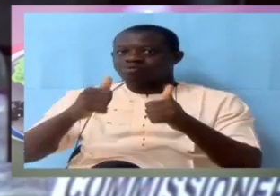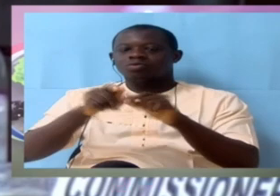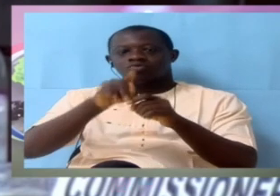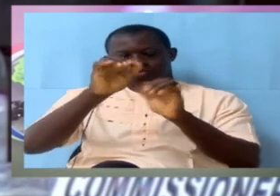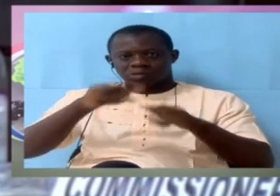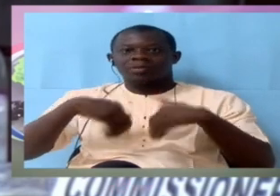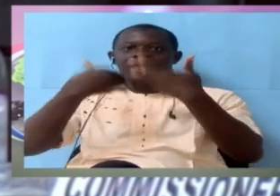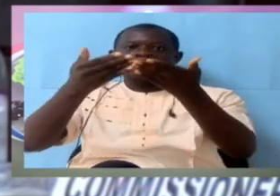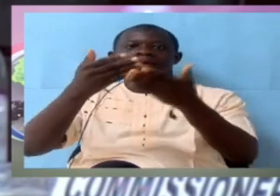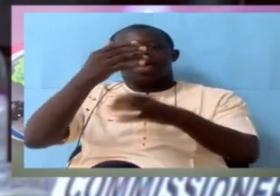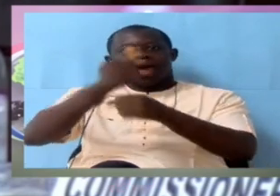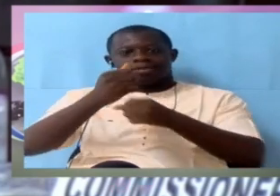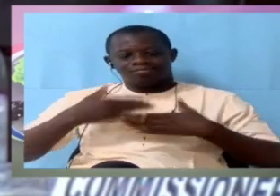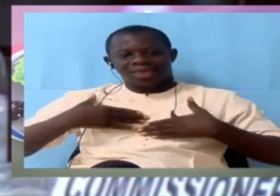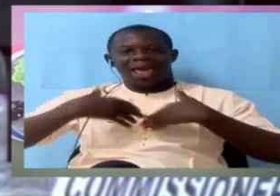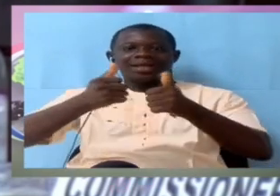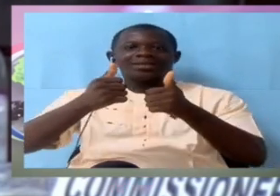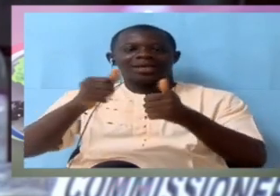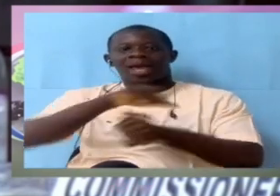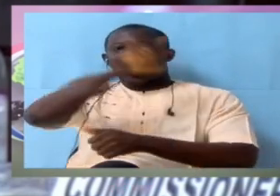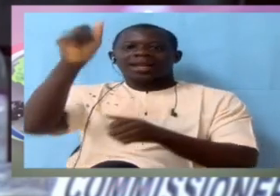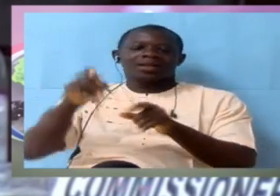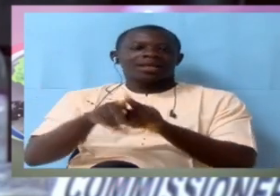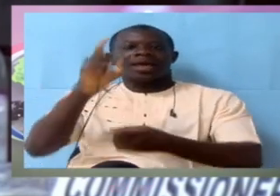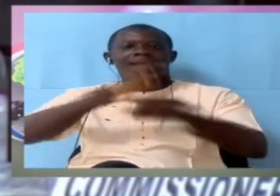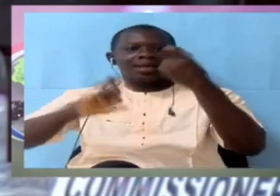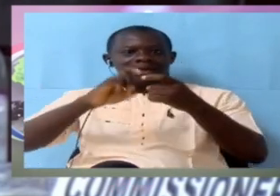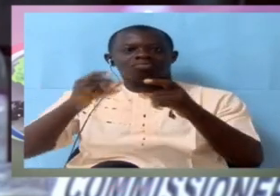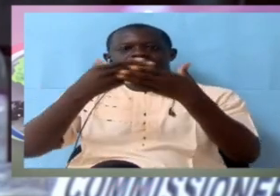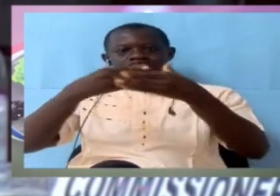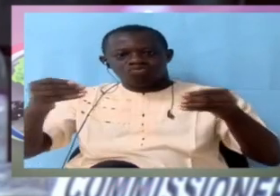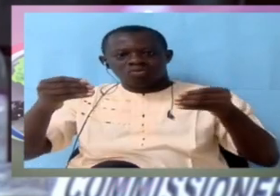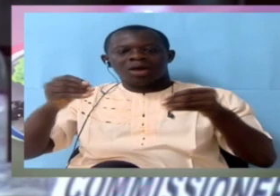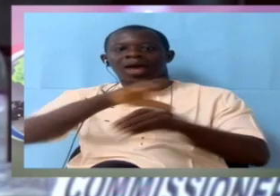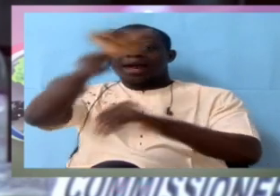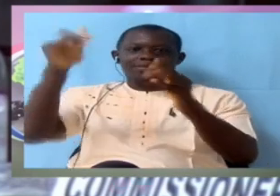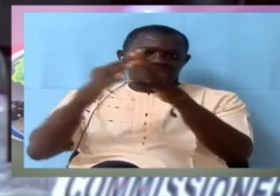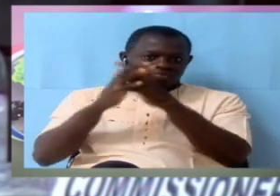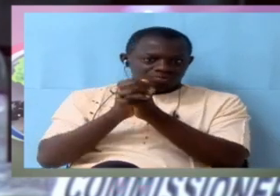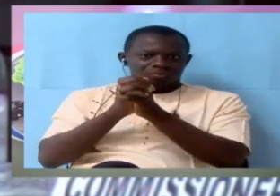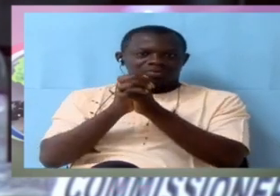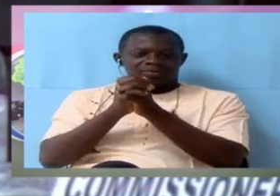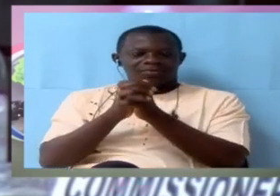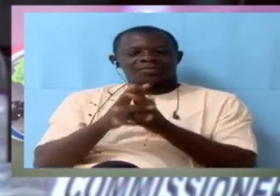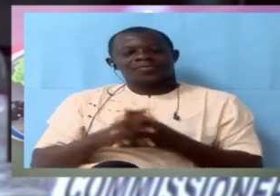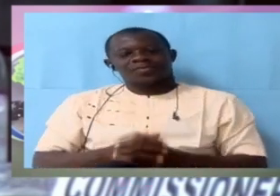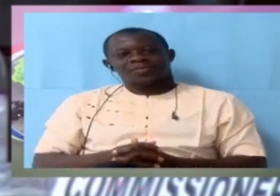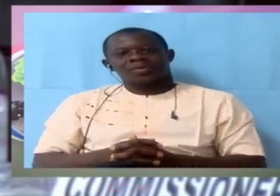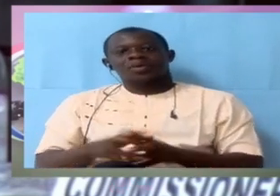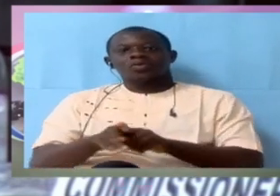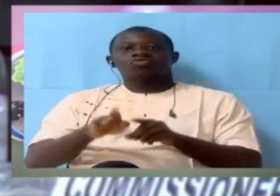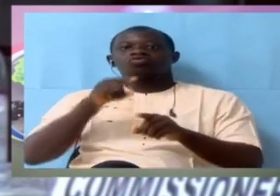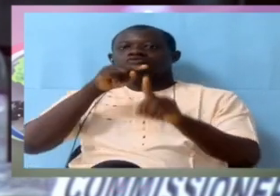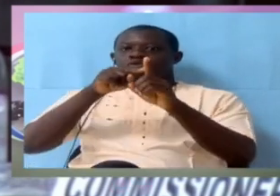about healing and restoration and reconciliation to